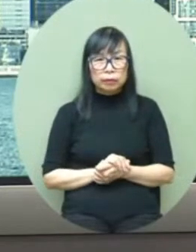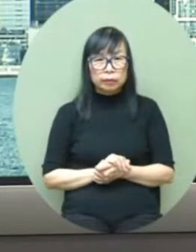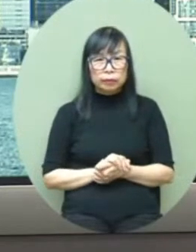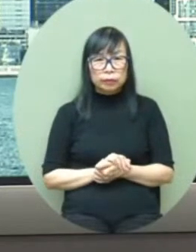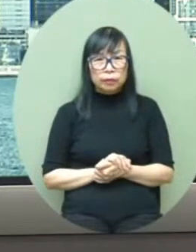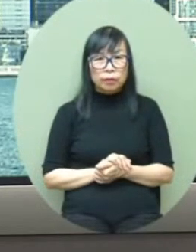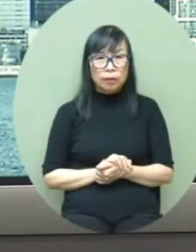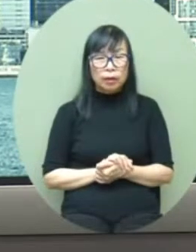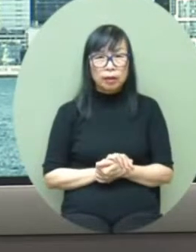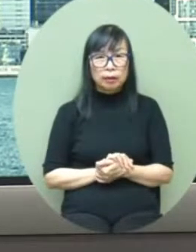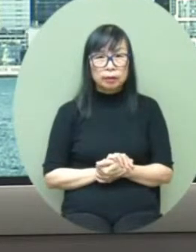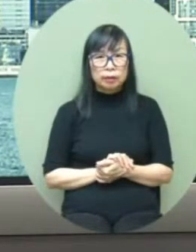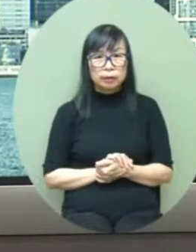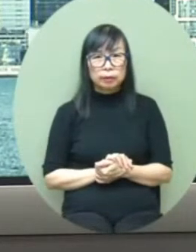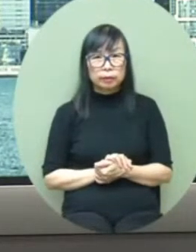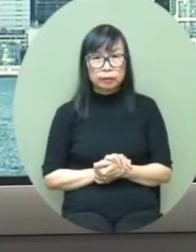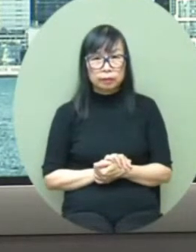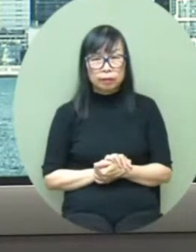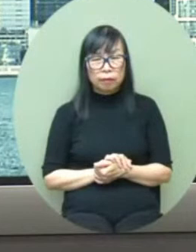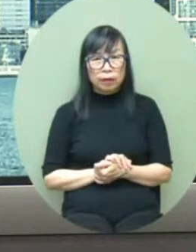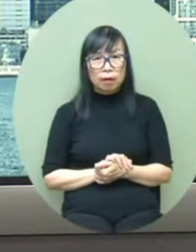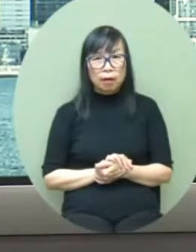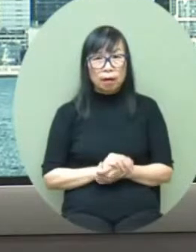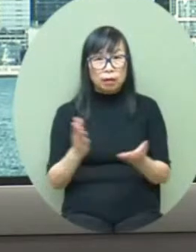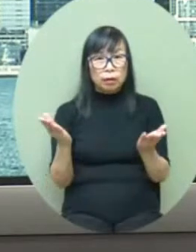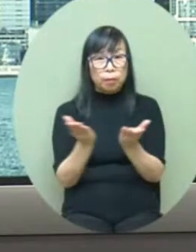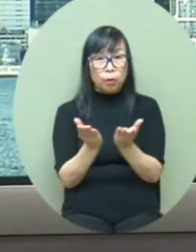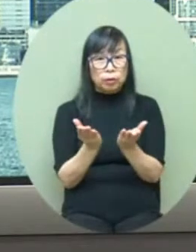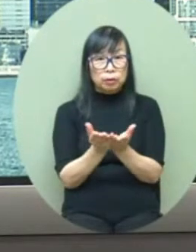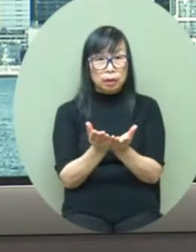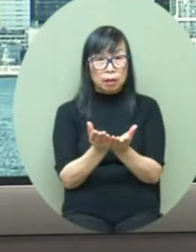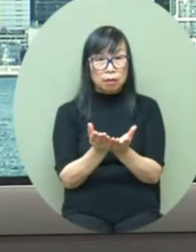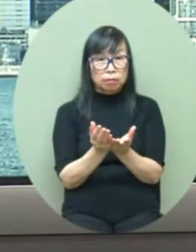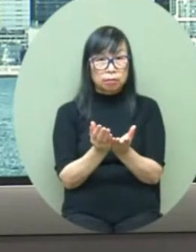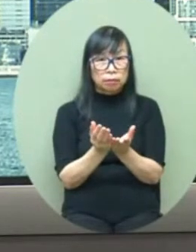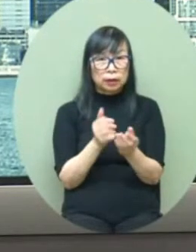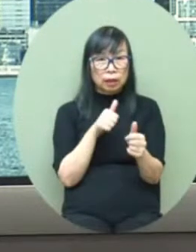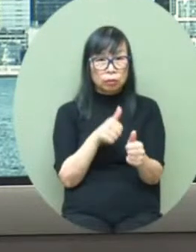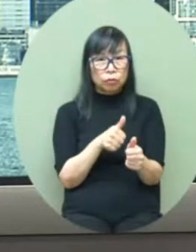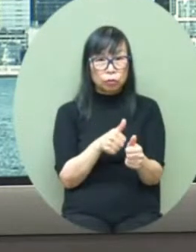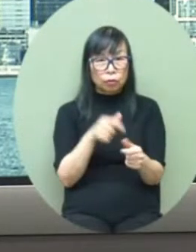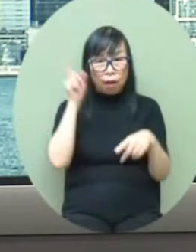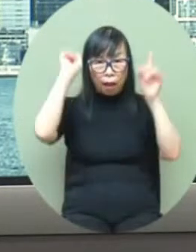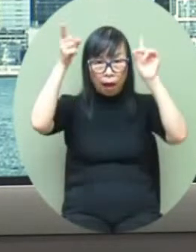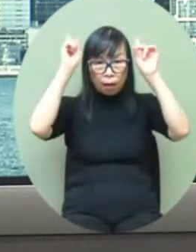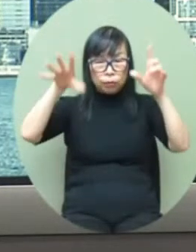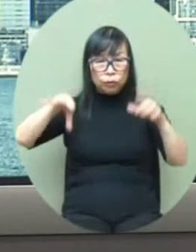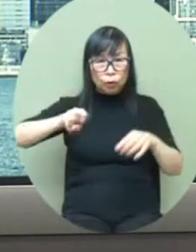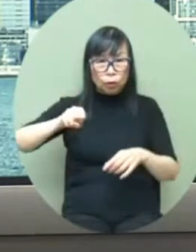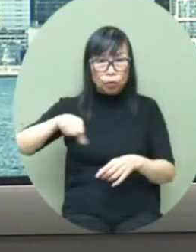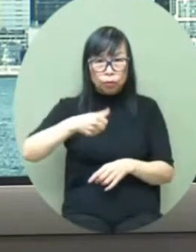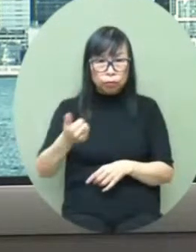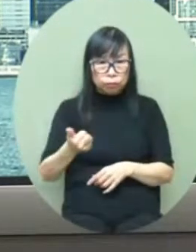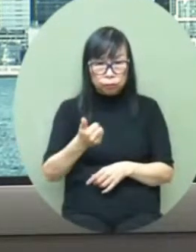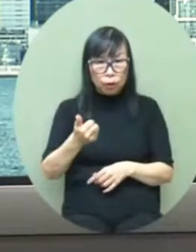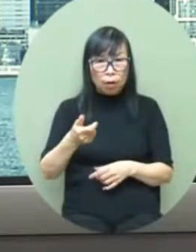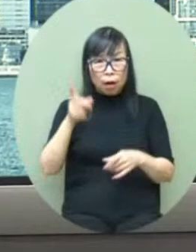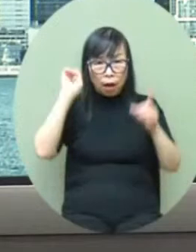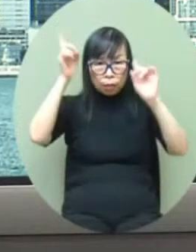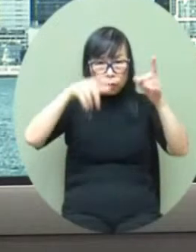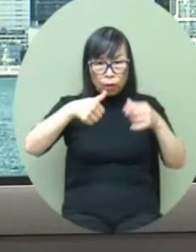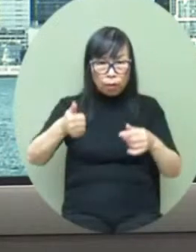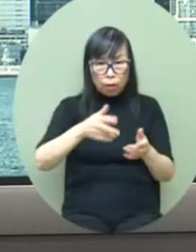are properly dealt with, so that we will have a strong deterrent effect to ensure that